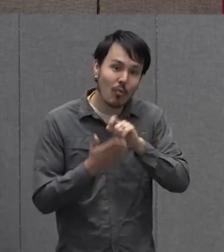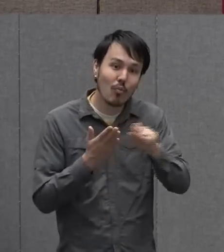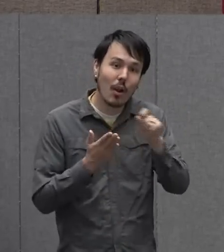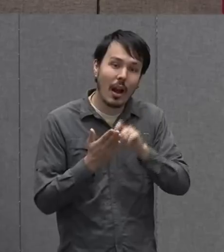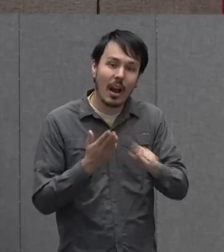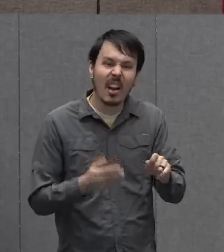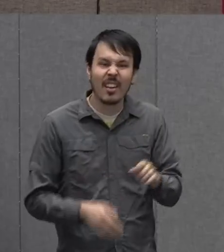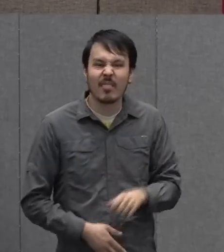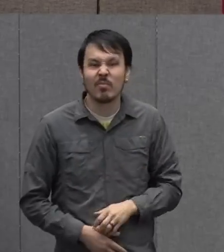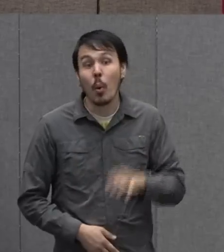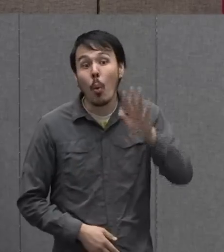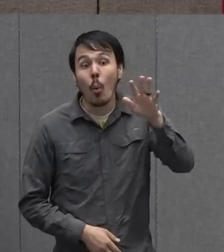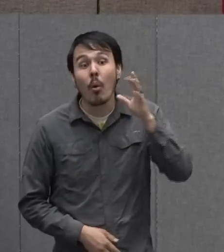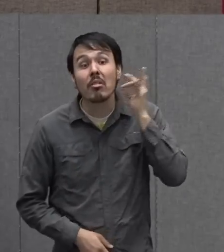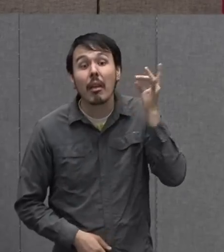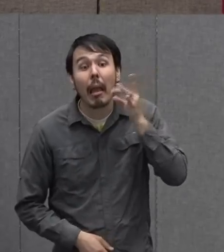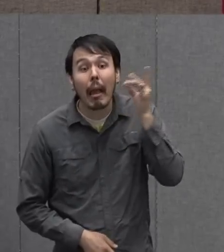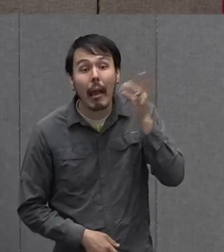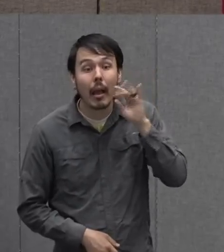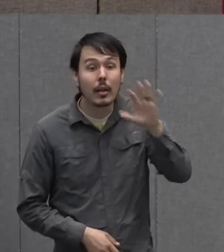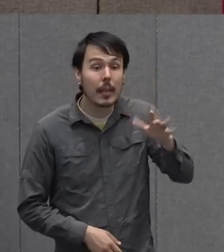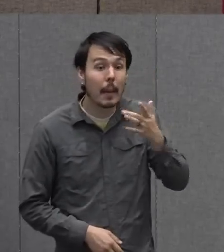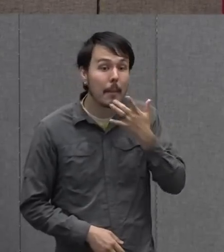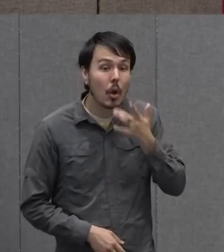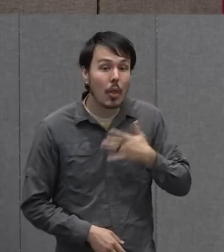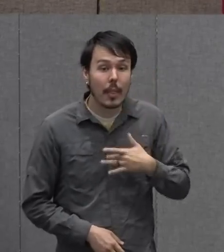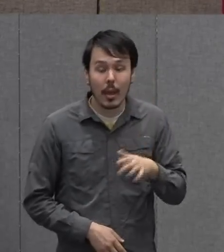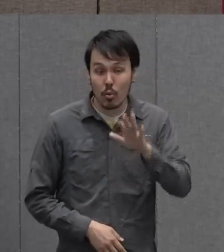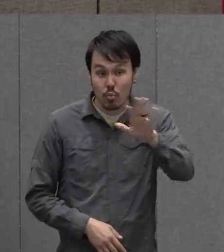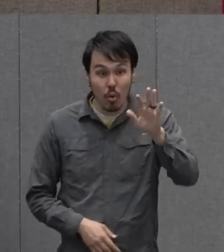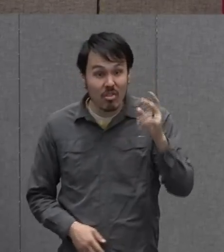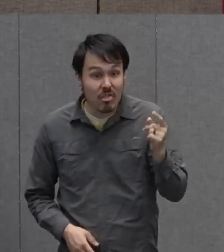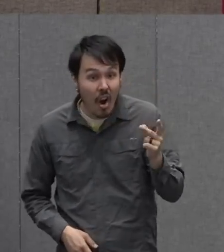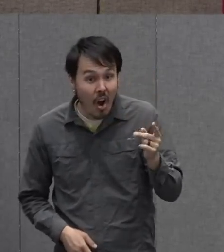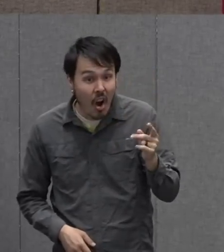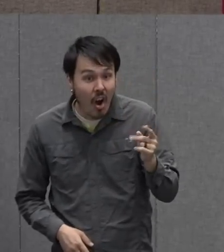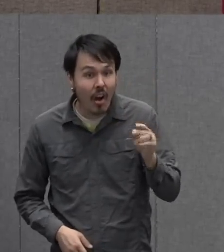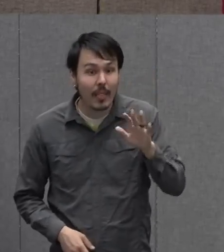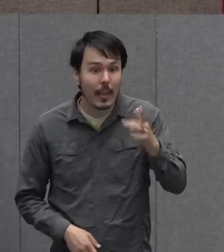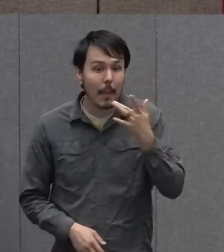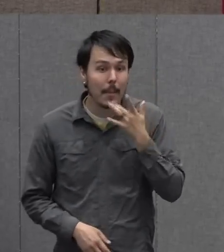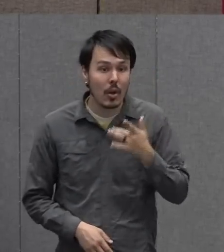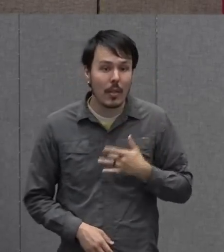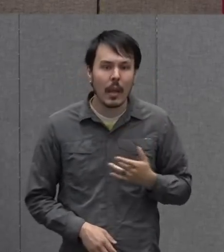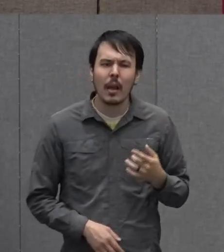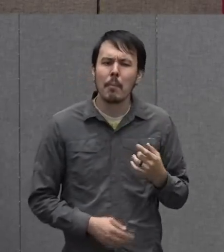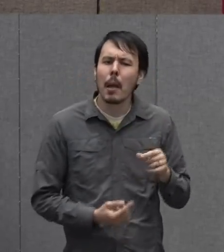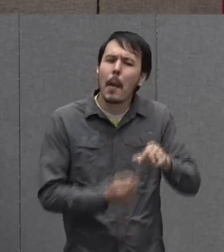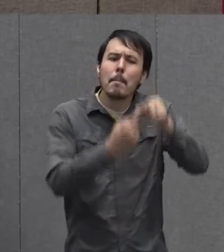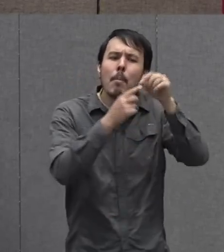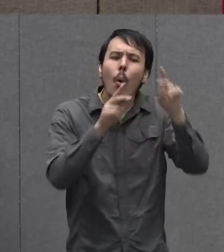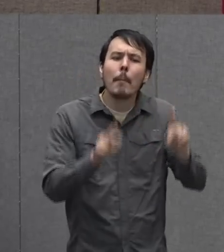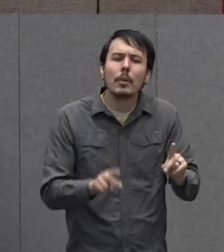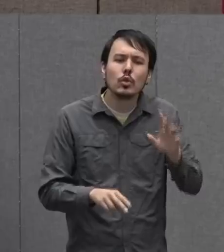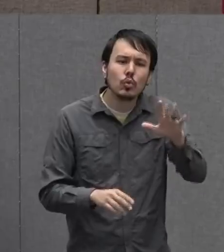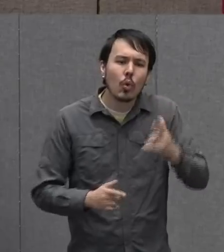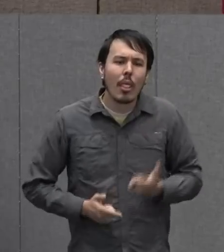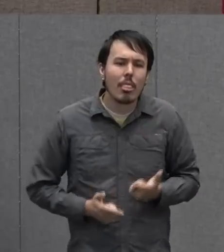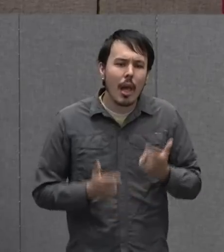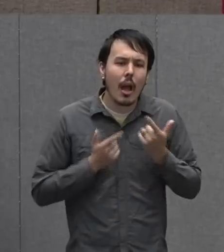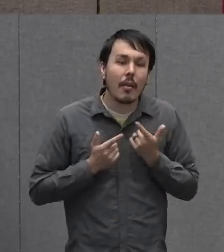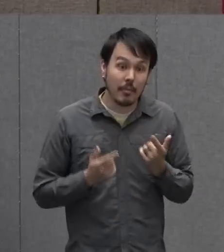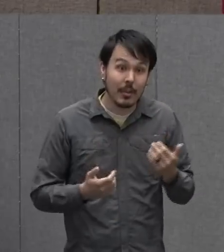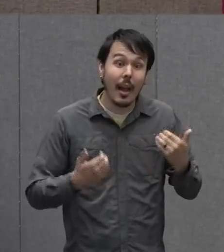down your cat's birthday or your dog's birthday. If someone important in your life has a birthday in May, write it on your